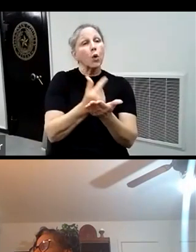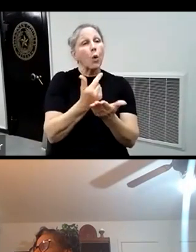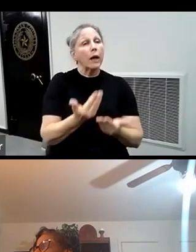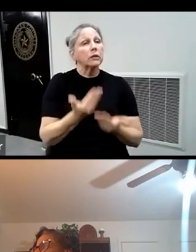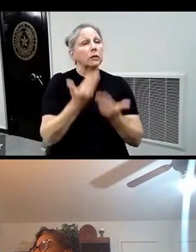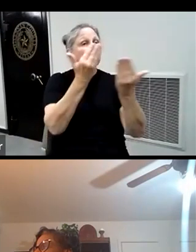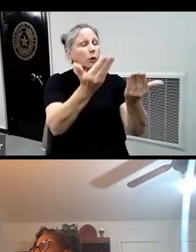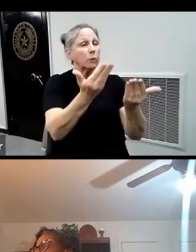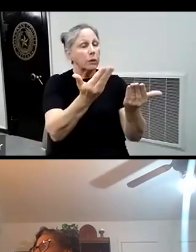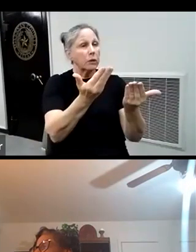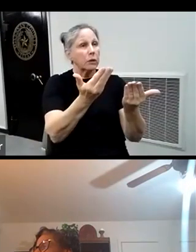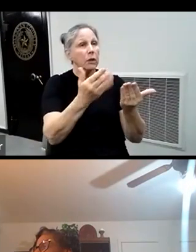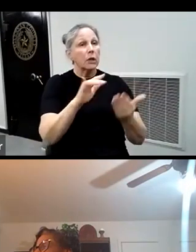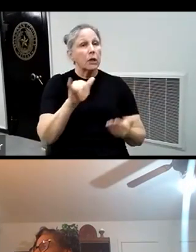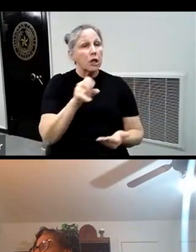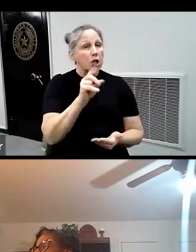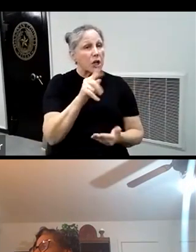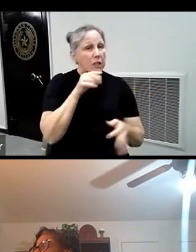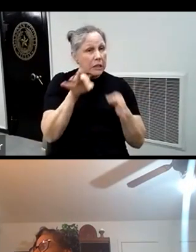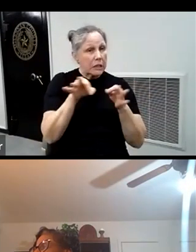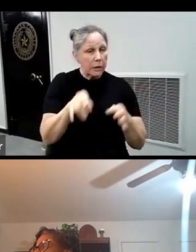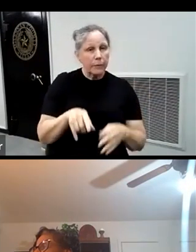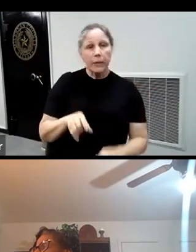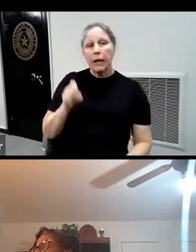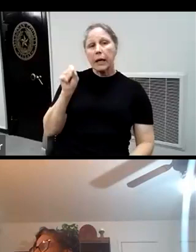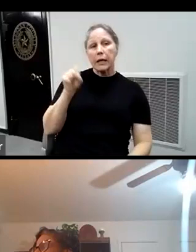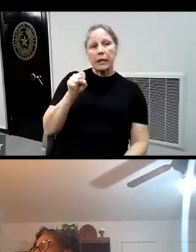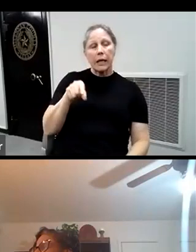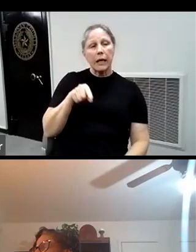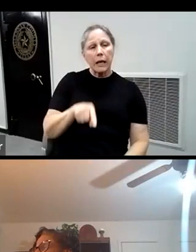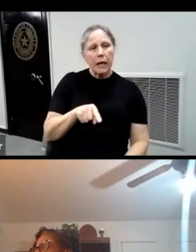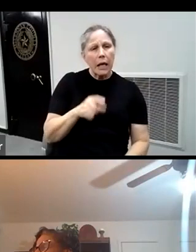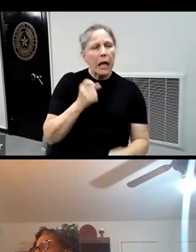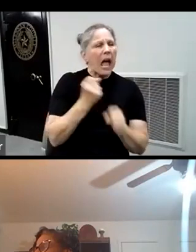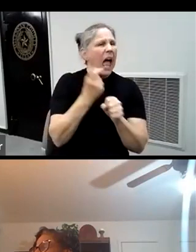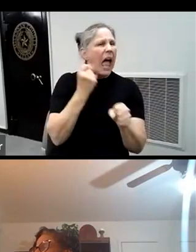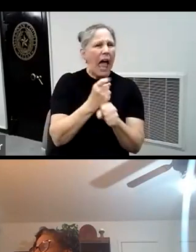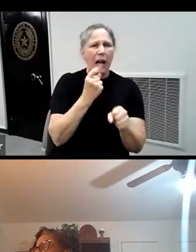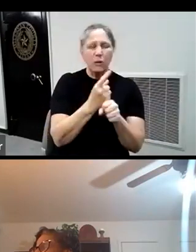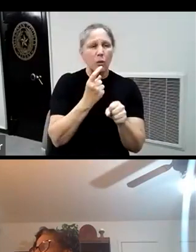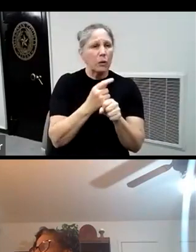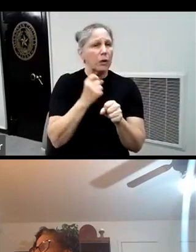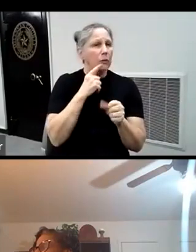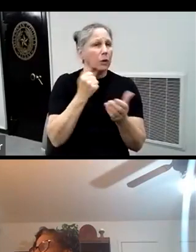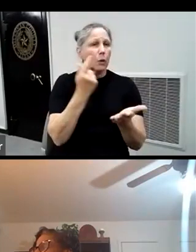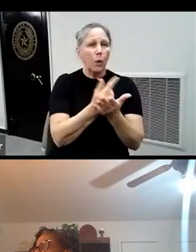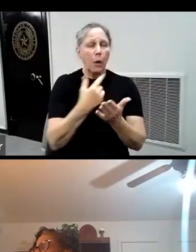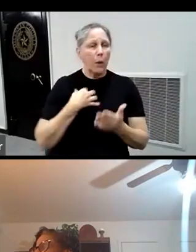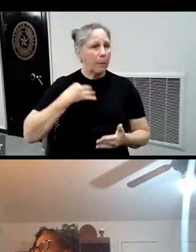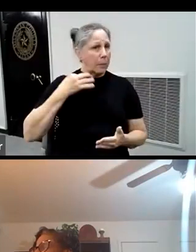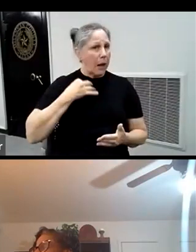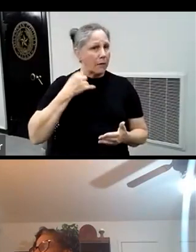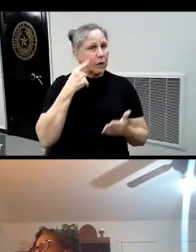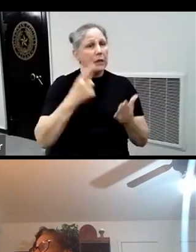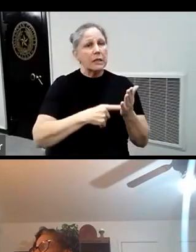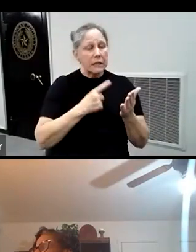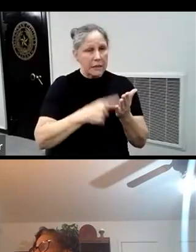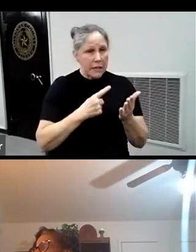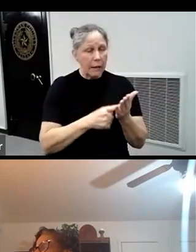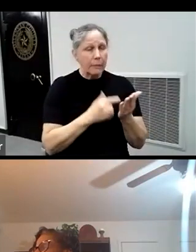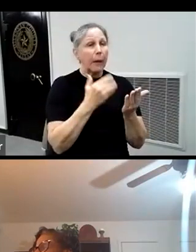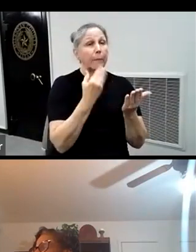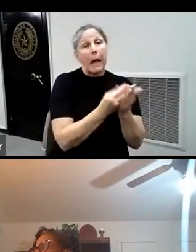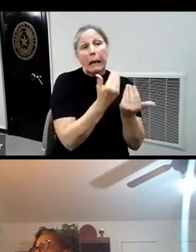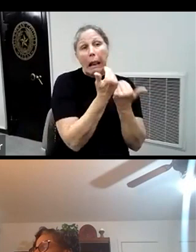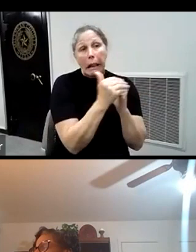solutions. Dustin? Yes, sir. This is the annual Bulletproof Vest grant that we apply for. Sometimes they limit funding